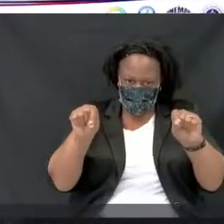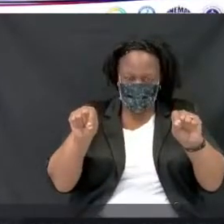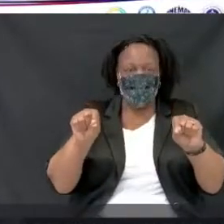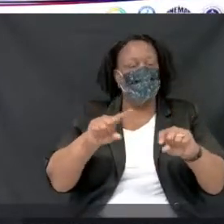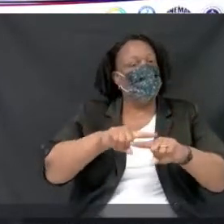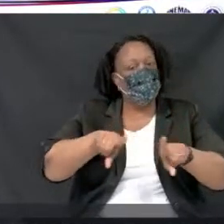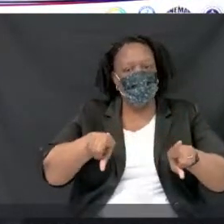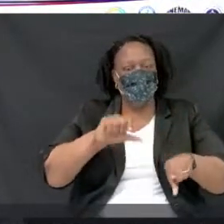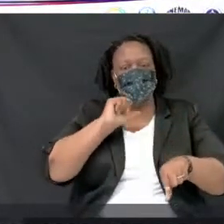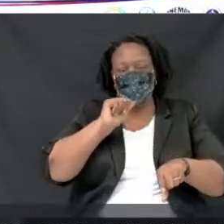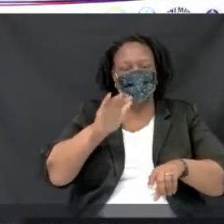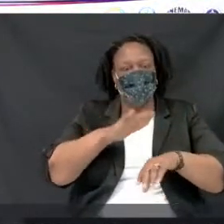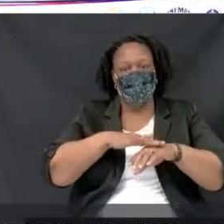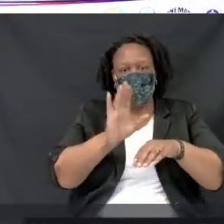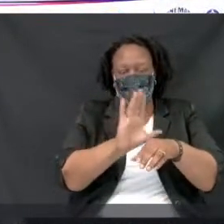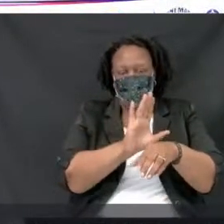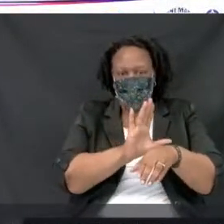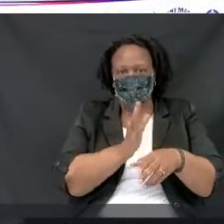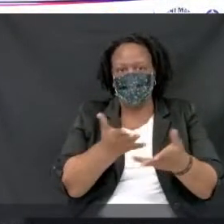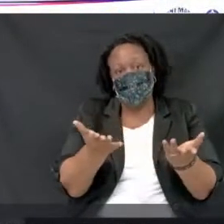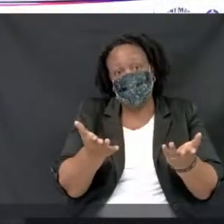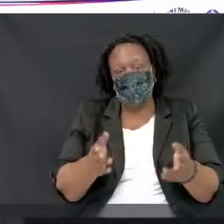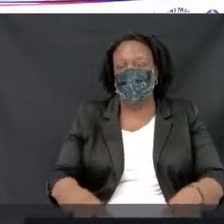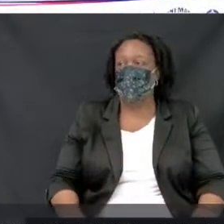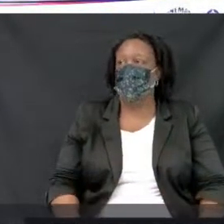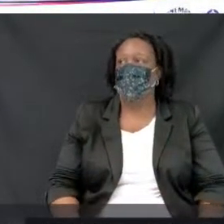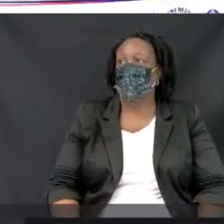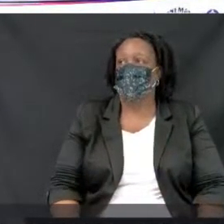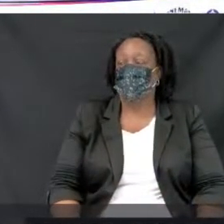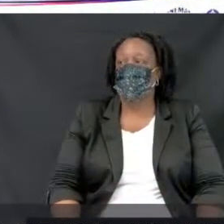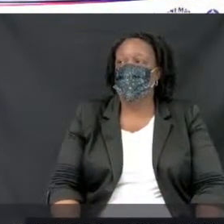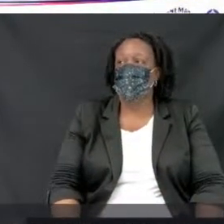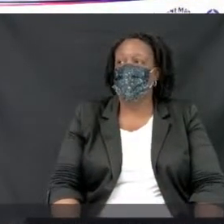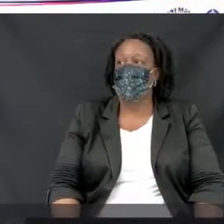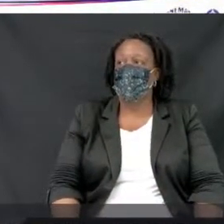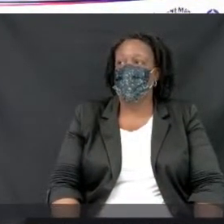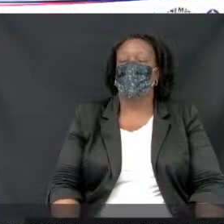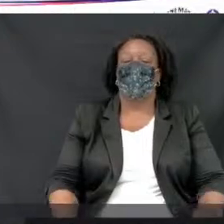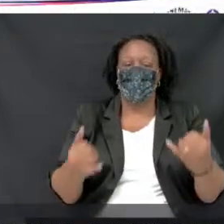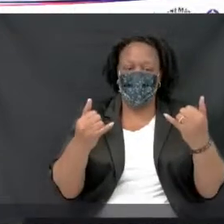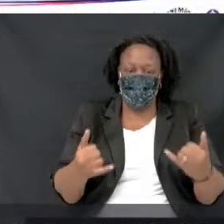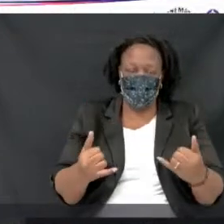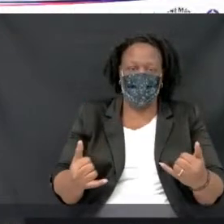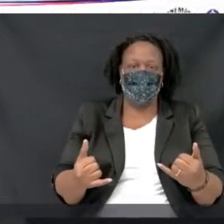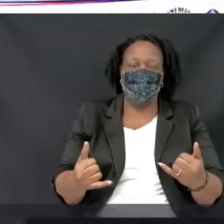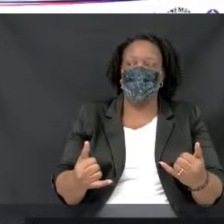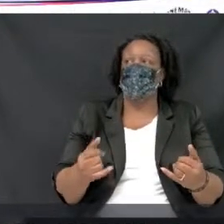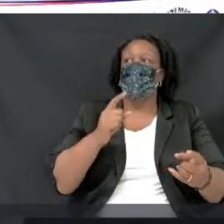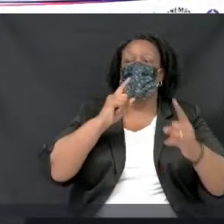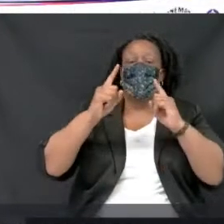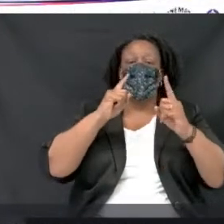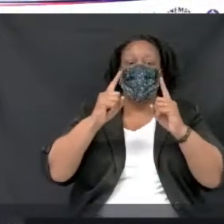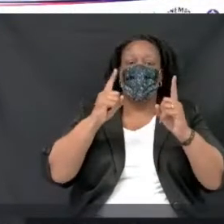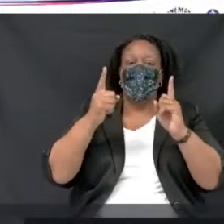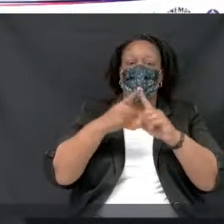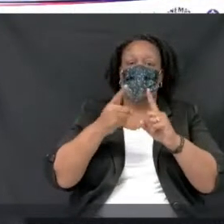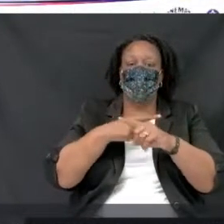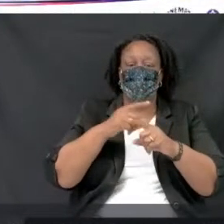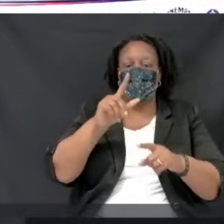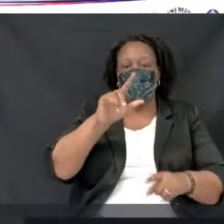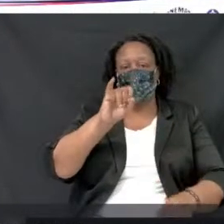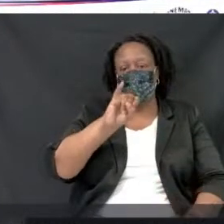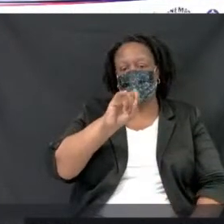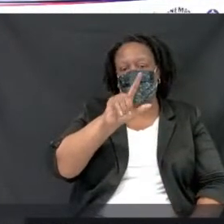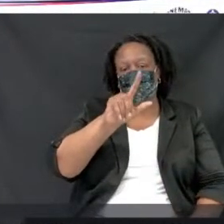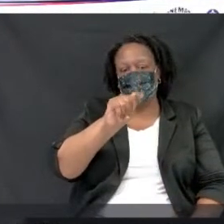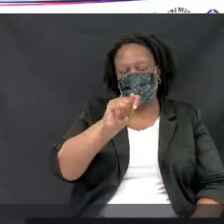Very good question, Mr. Williams. And so the Ministry of Health is in dialogue with the IT department such that the